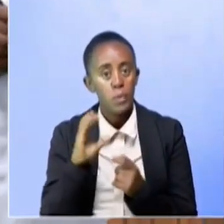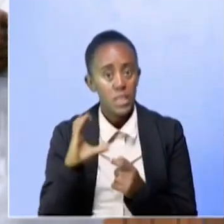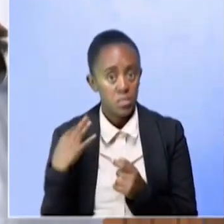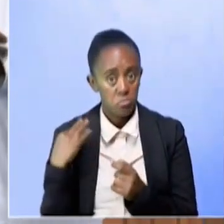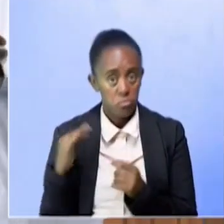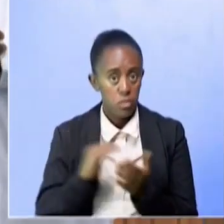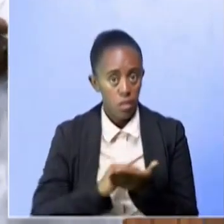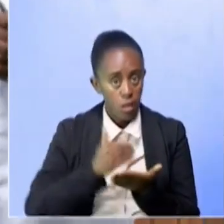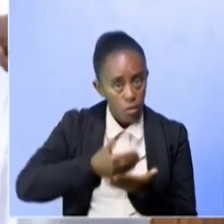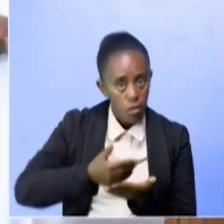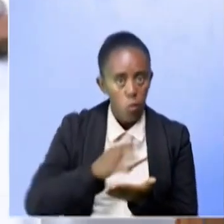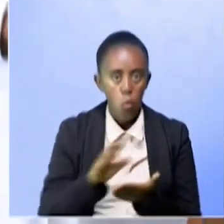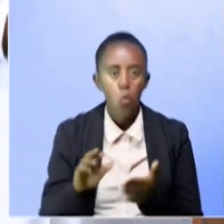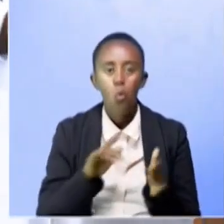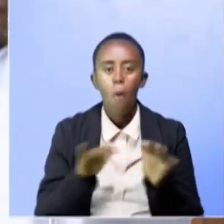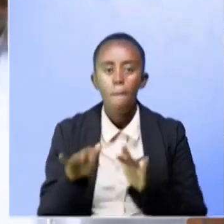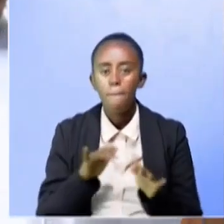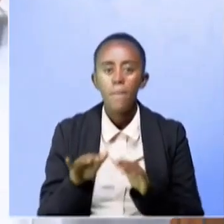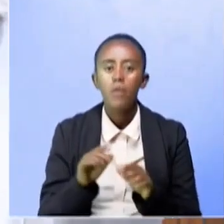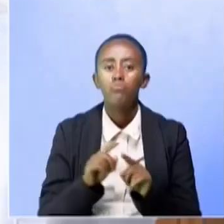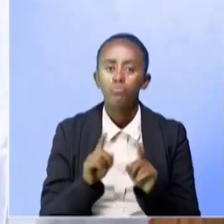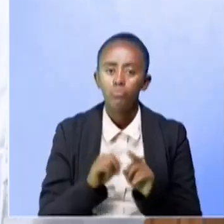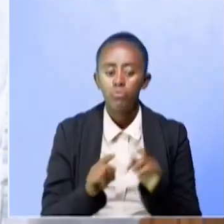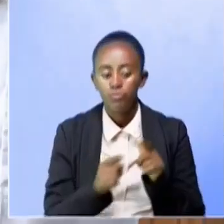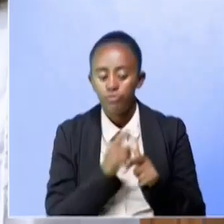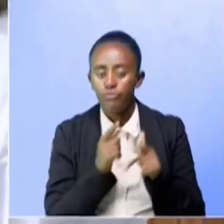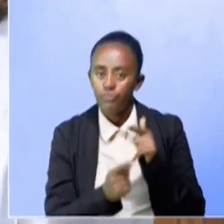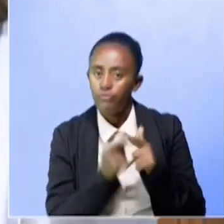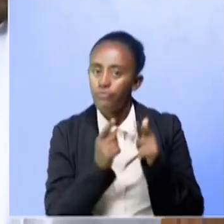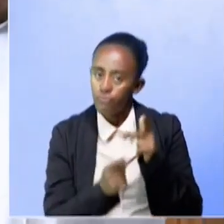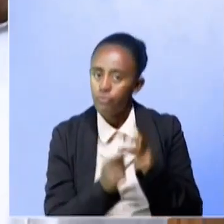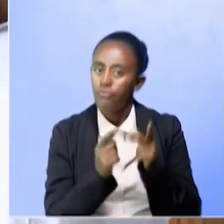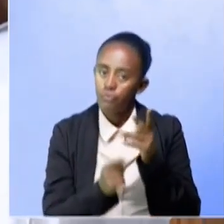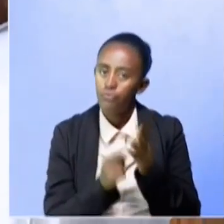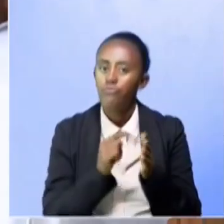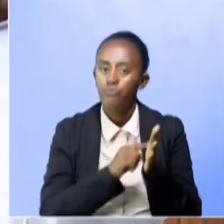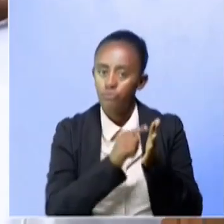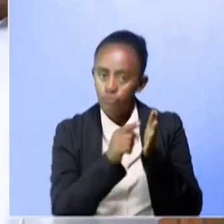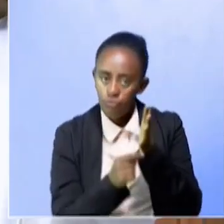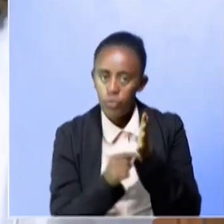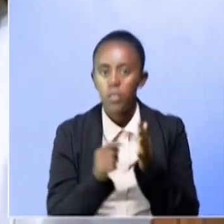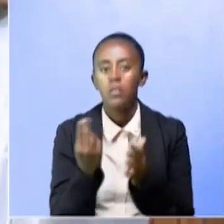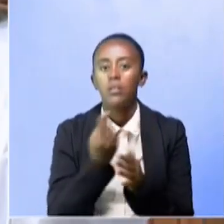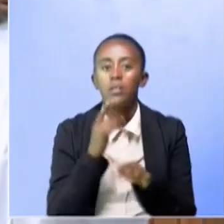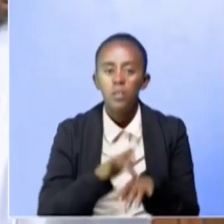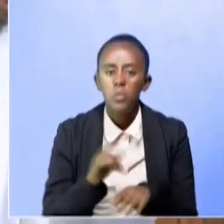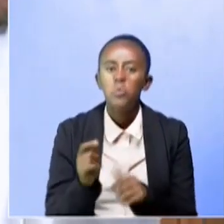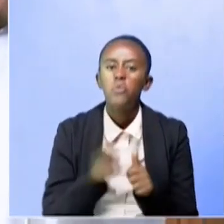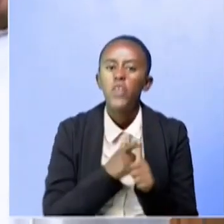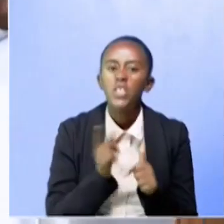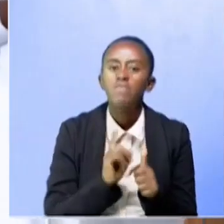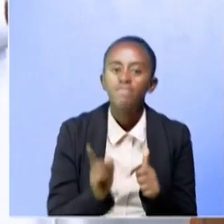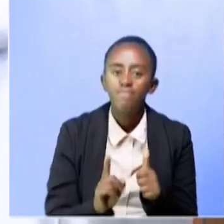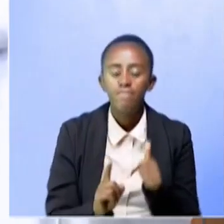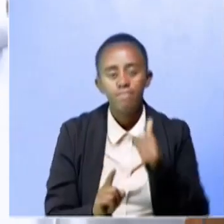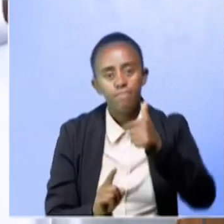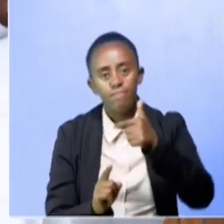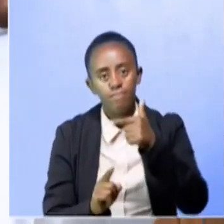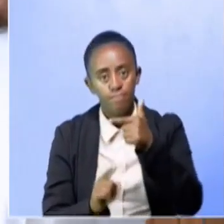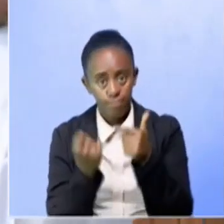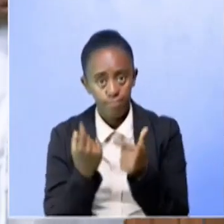or computer, there are sequences. What kind of procedure do I follow? What comes first? What is the first?